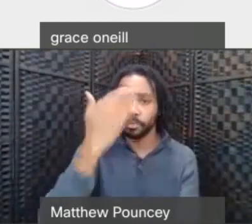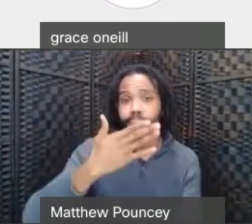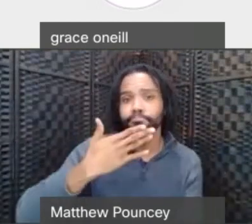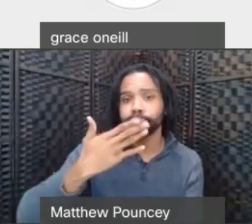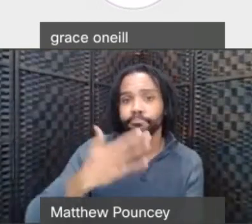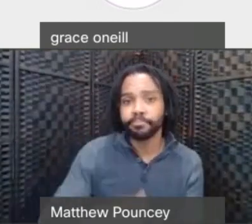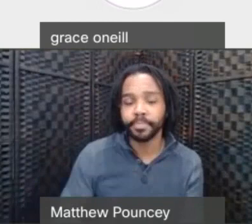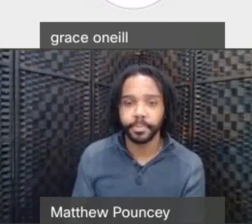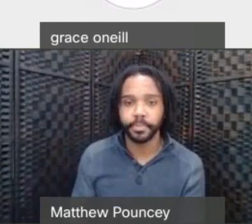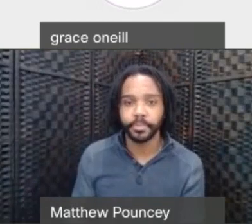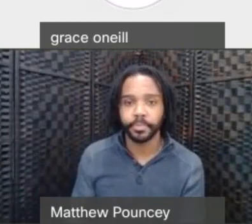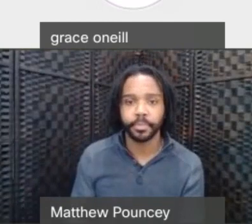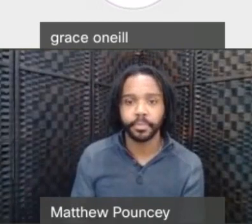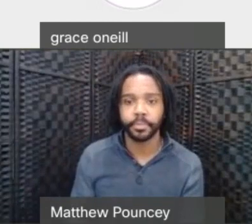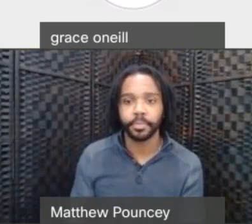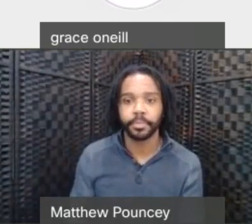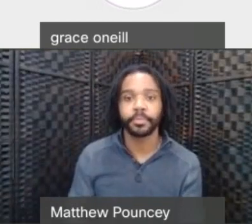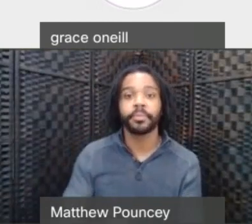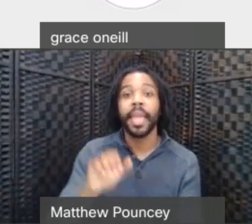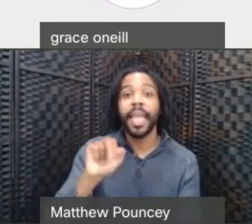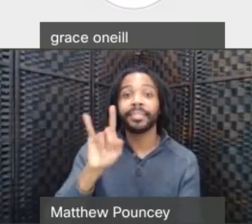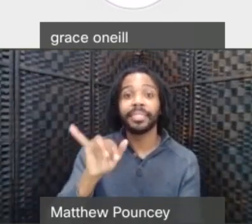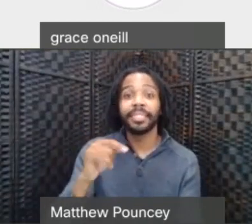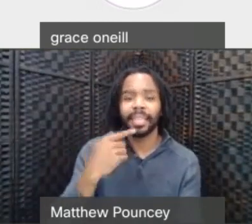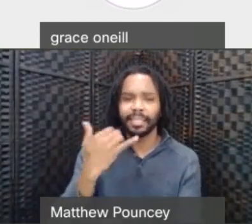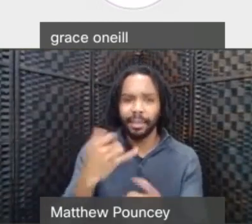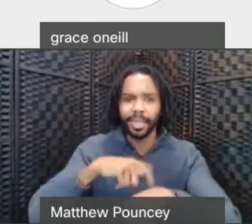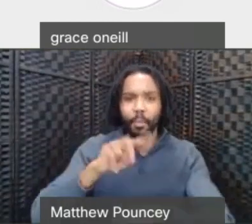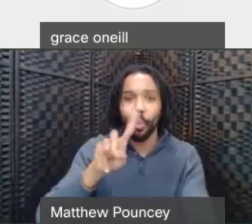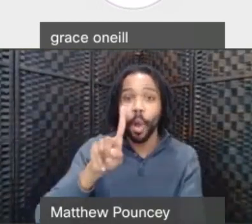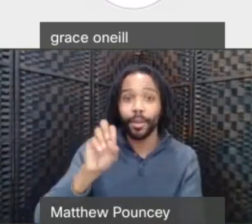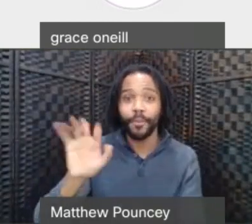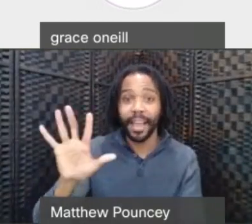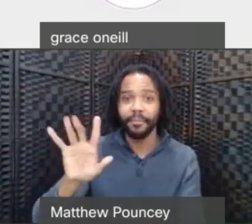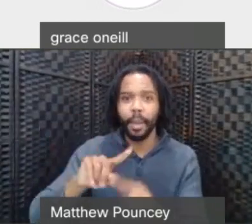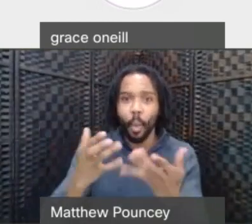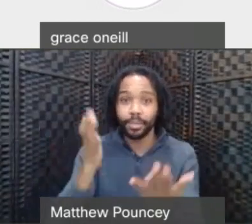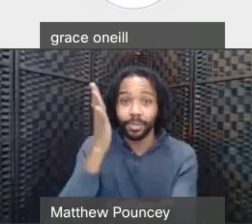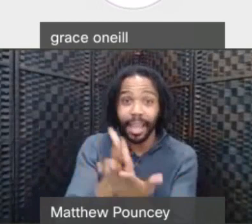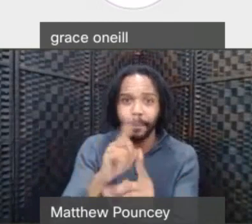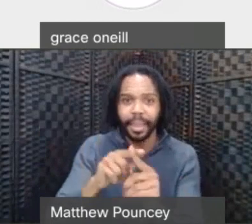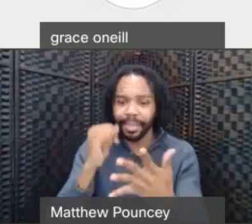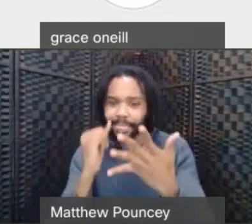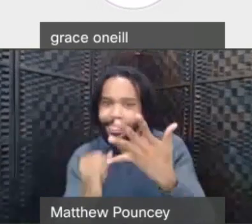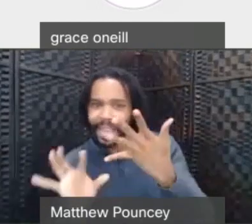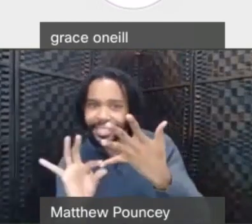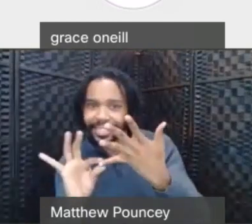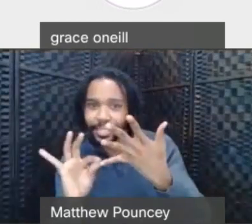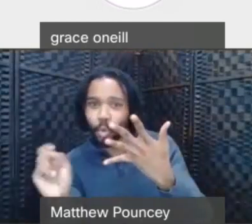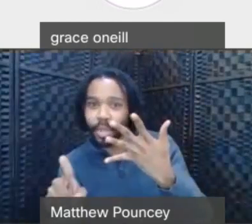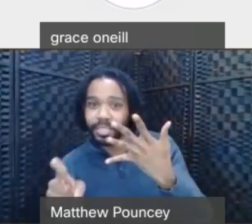So it's 1:05. I want to stop, but I do want to make sure this one last question gets presented to DC